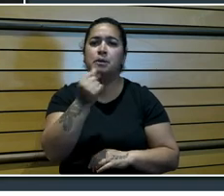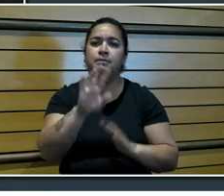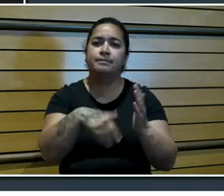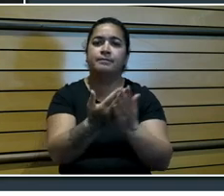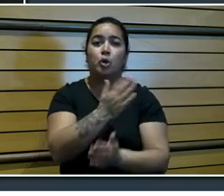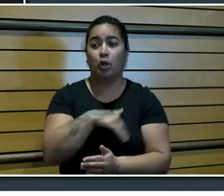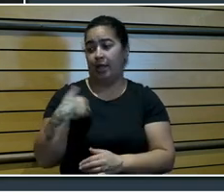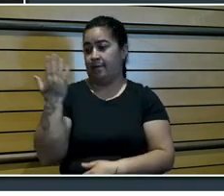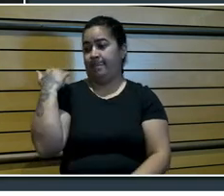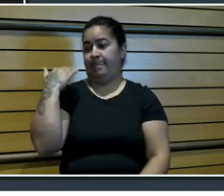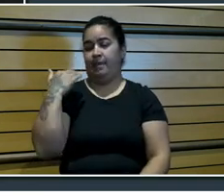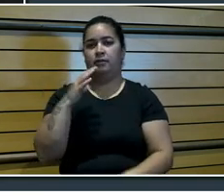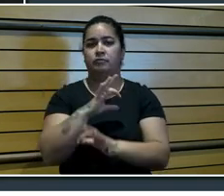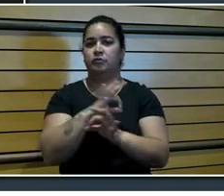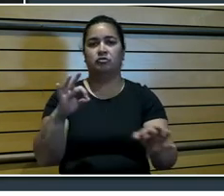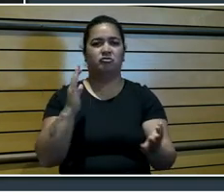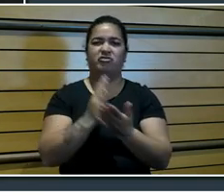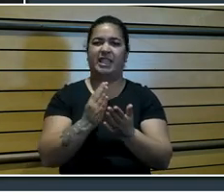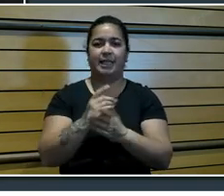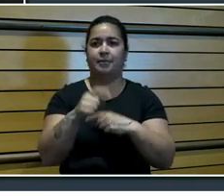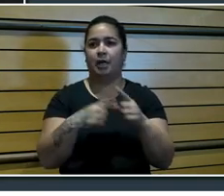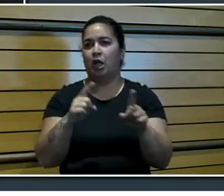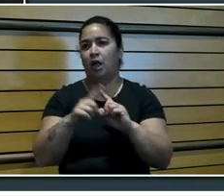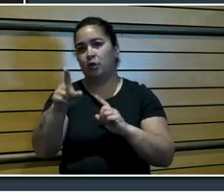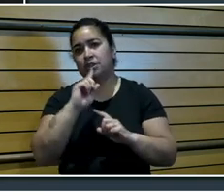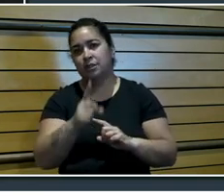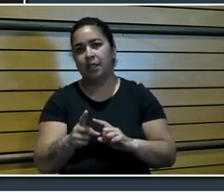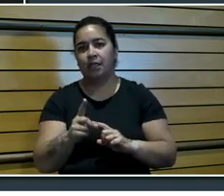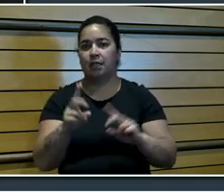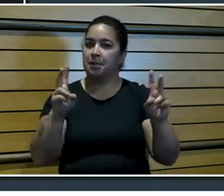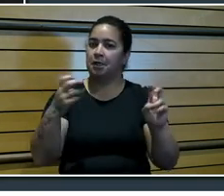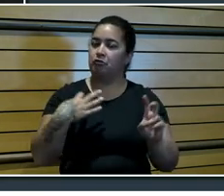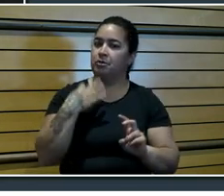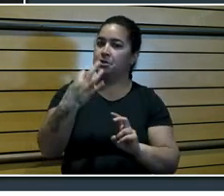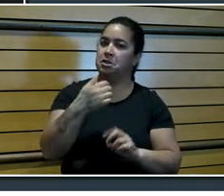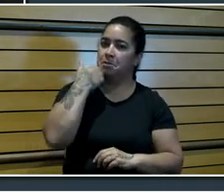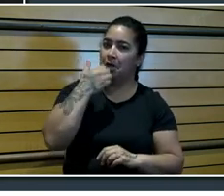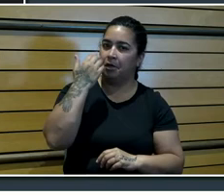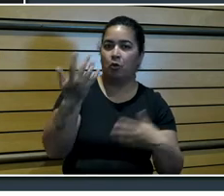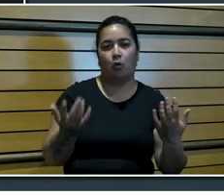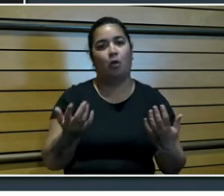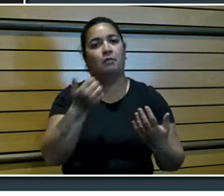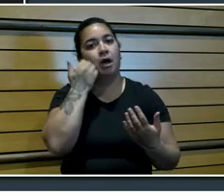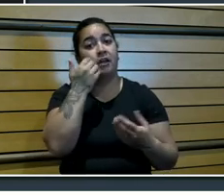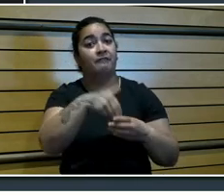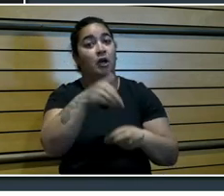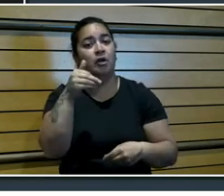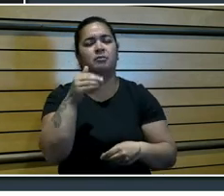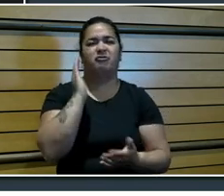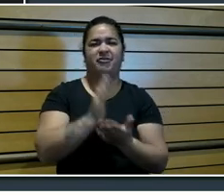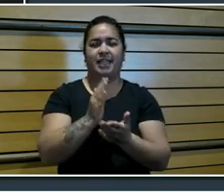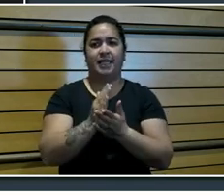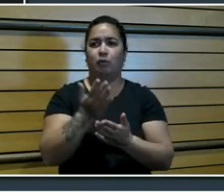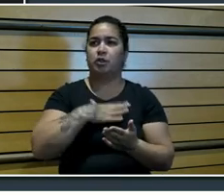it not necessarily being about, like you say, representing Māori and a Māori vote, but more having that